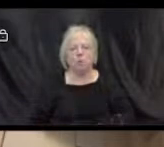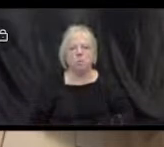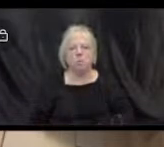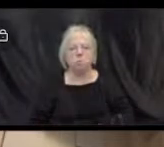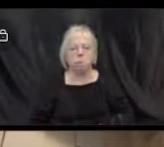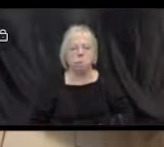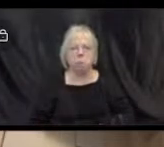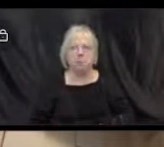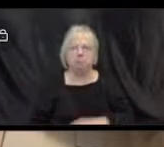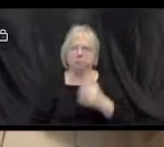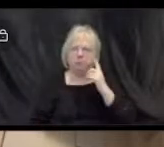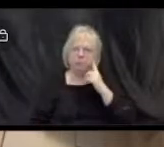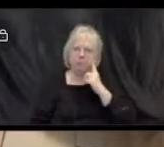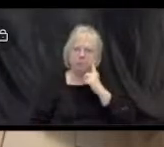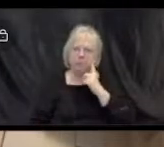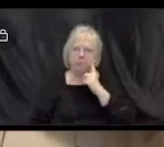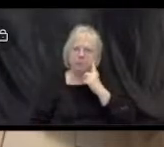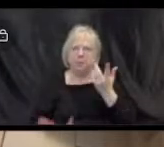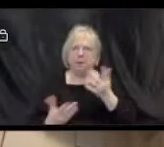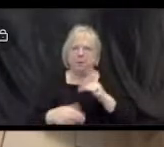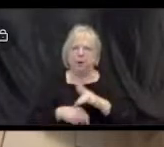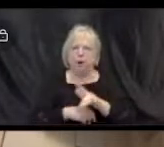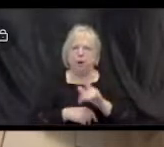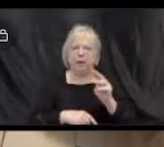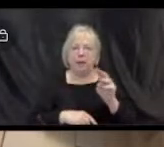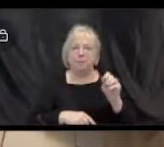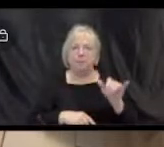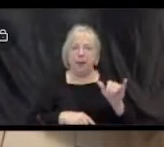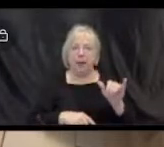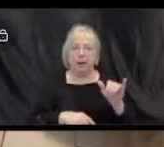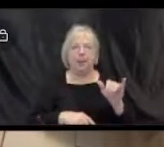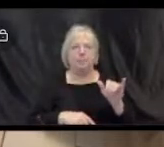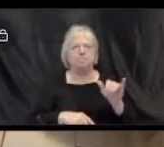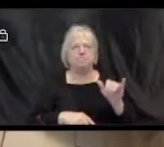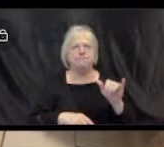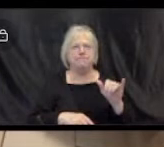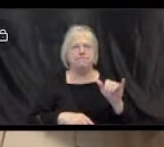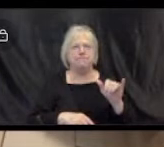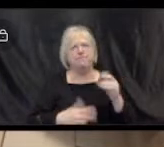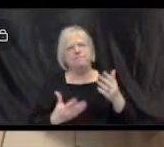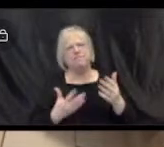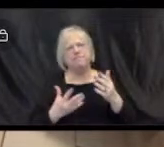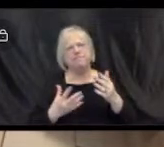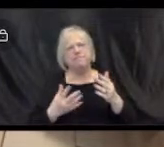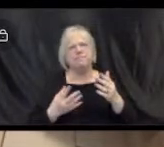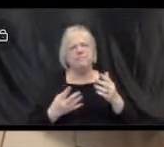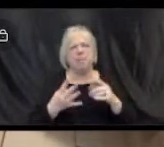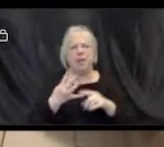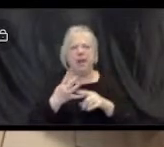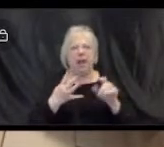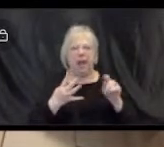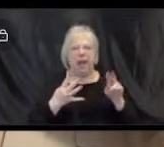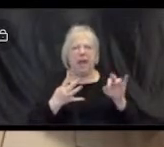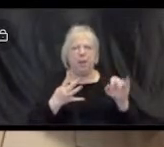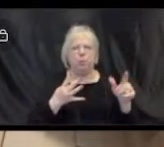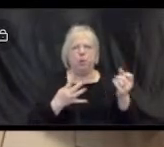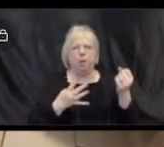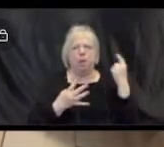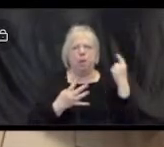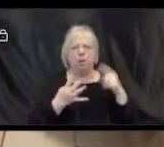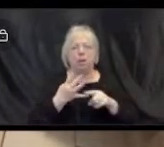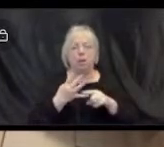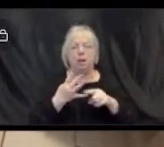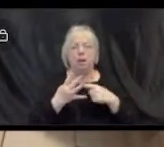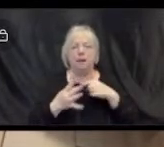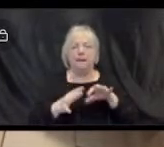I think it was early May, I found, may have been the last of April, I